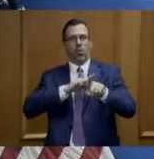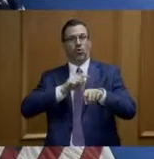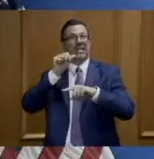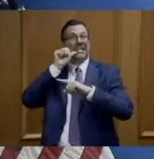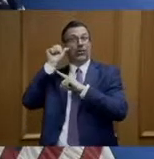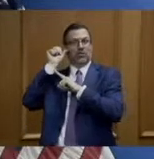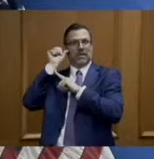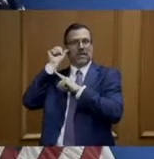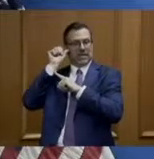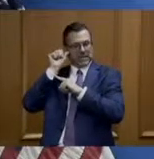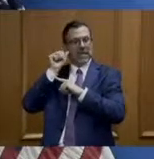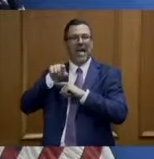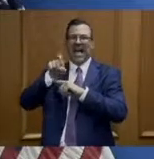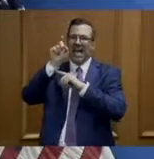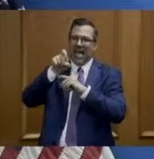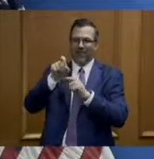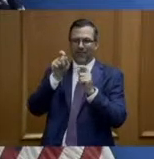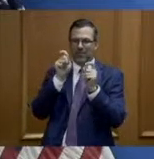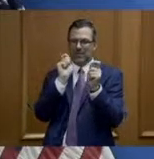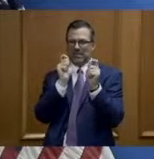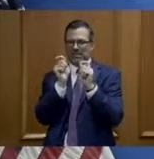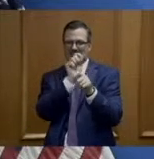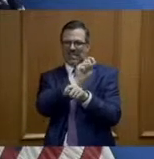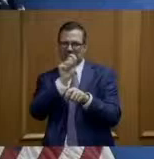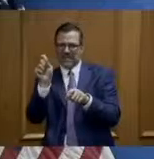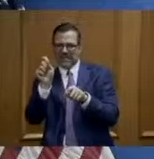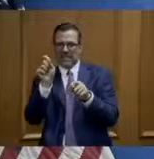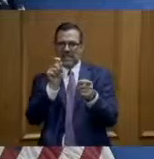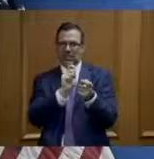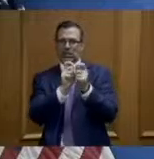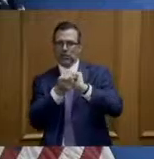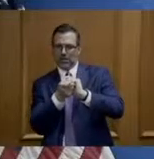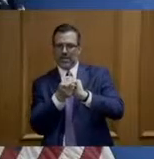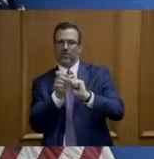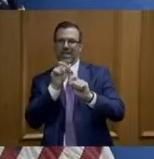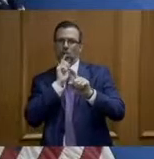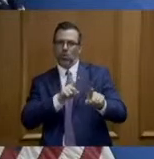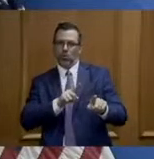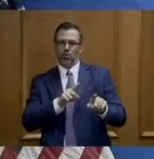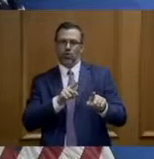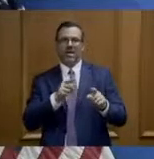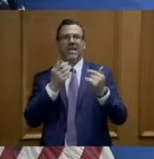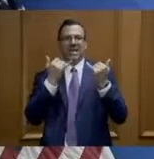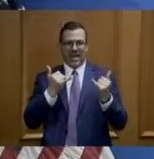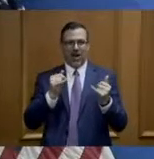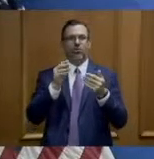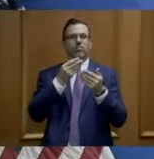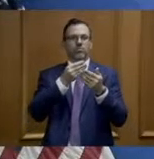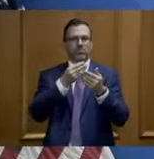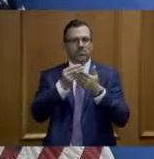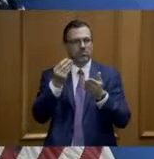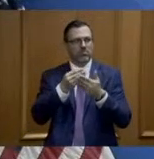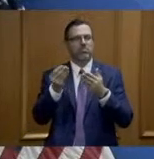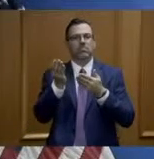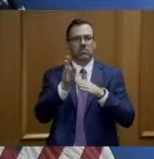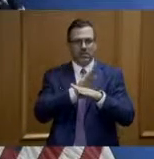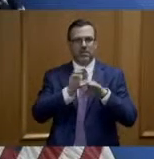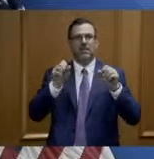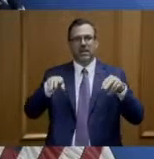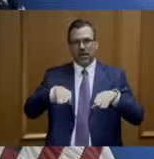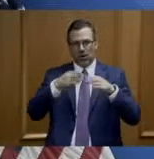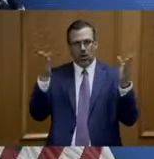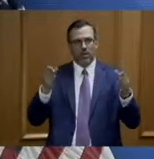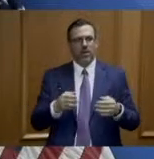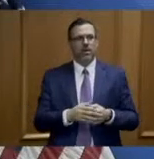order had to be made in order for the retail businesses to open today. And the order extended through the end of May, but